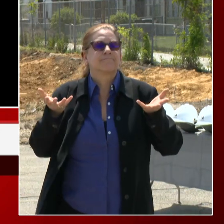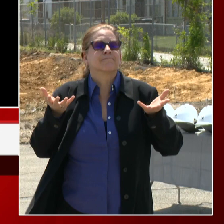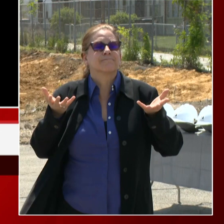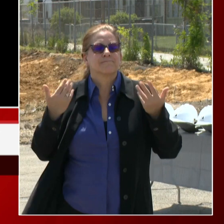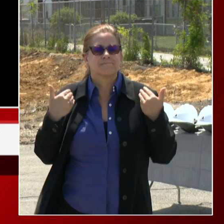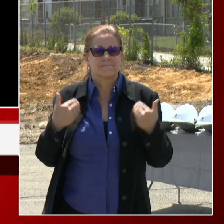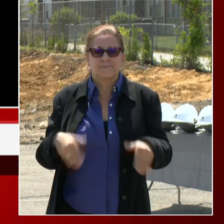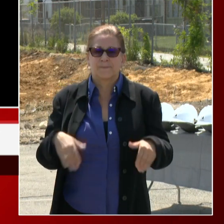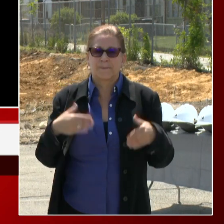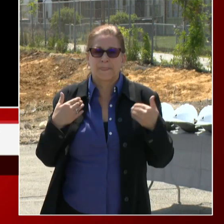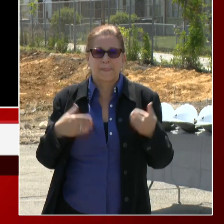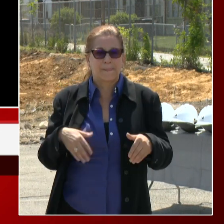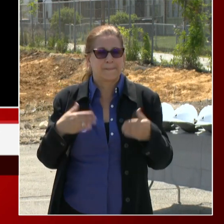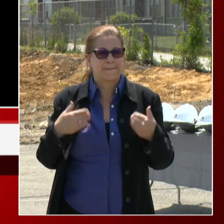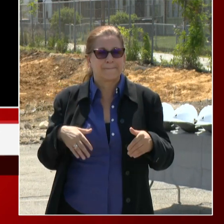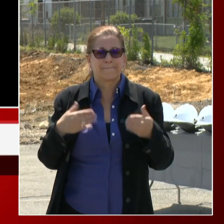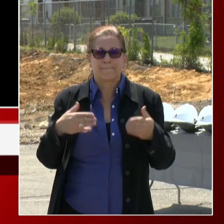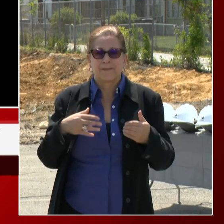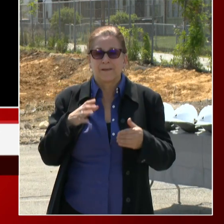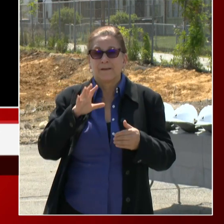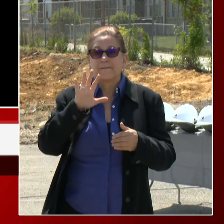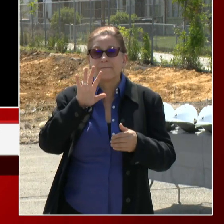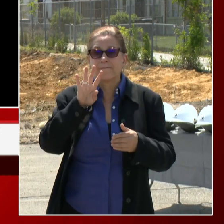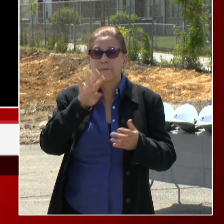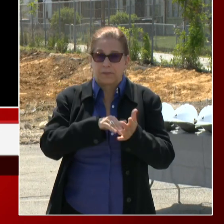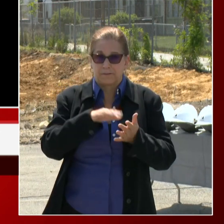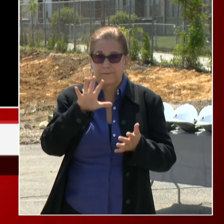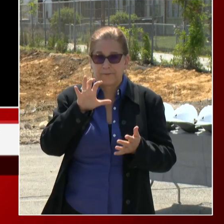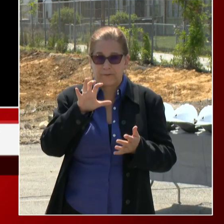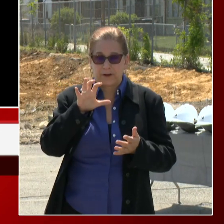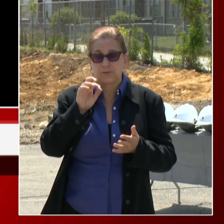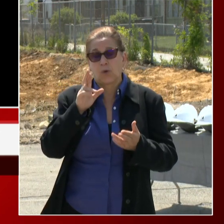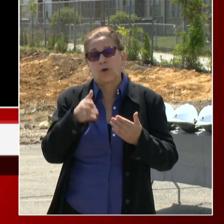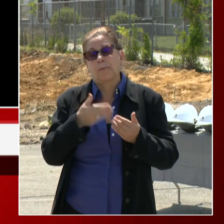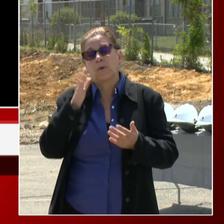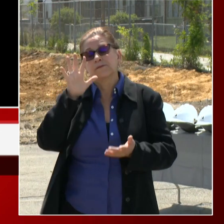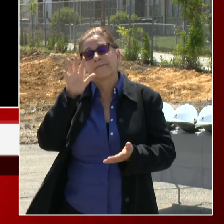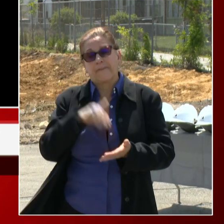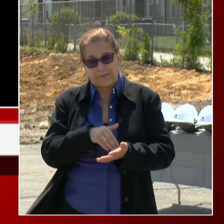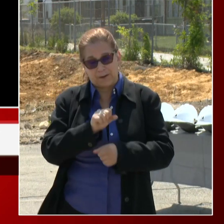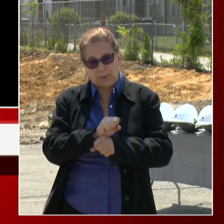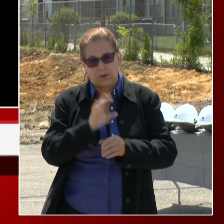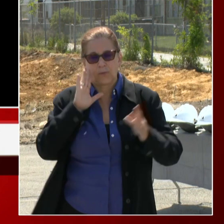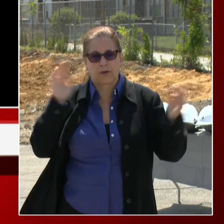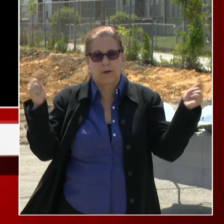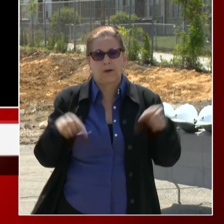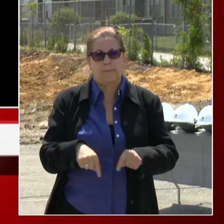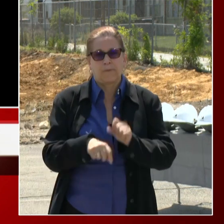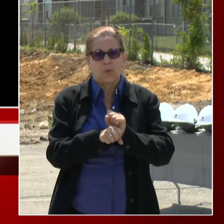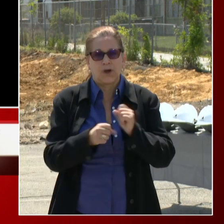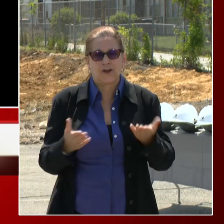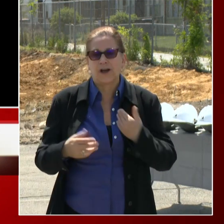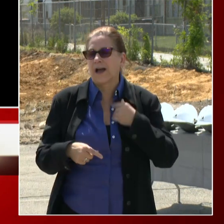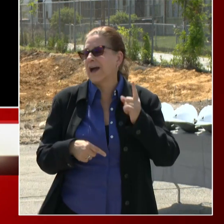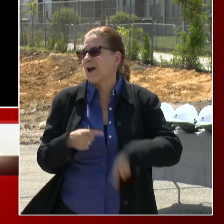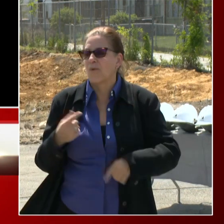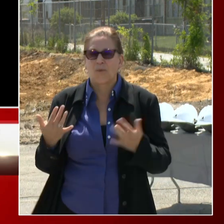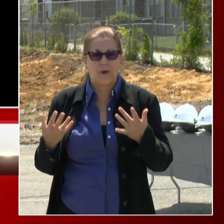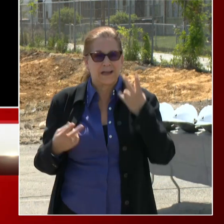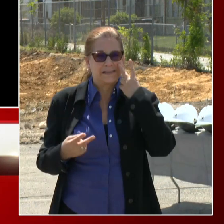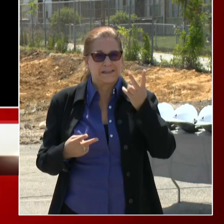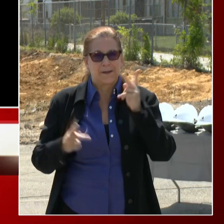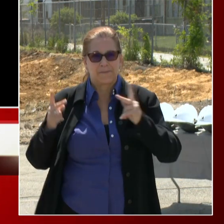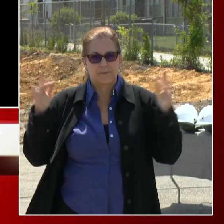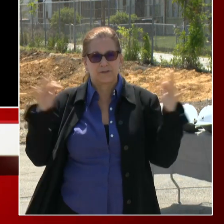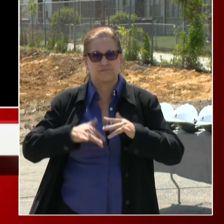nearly 400 to 500 employees of the DGS workforce here, and I cannot wait to do it. Now, as